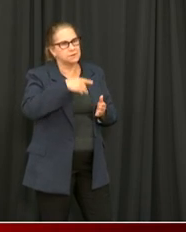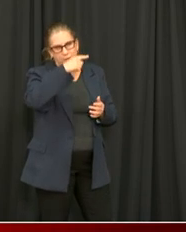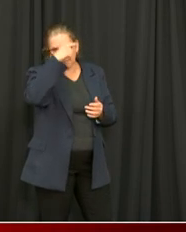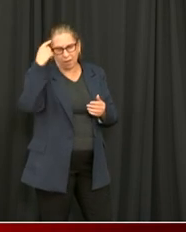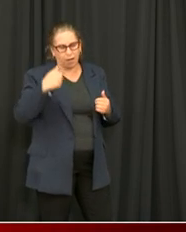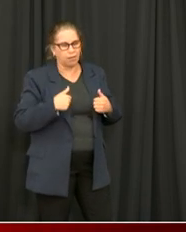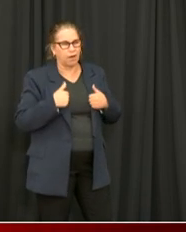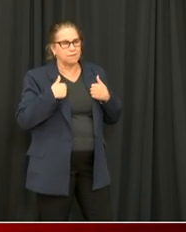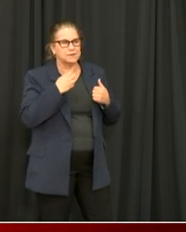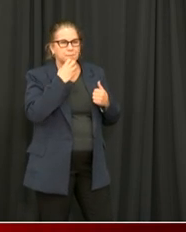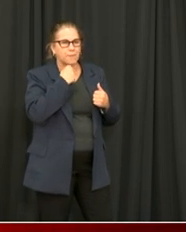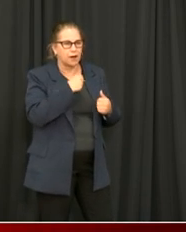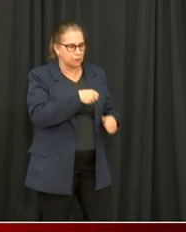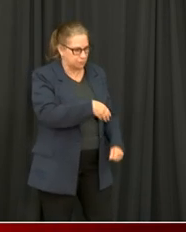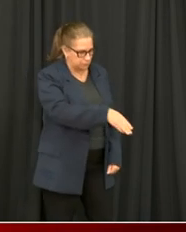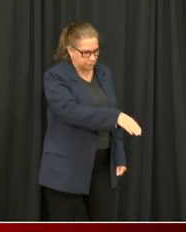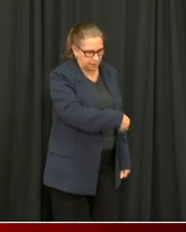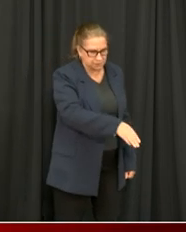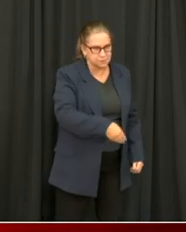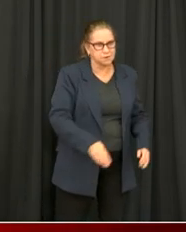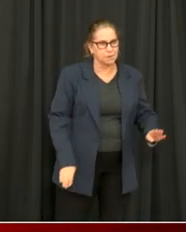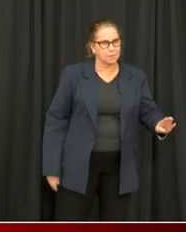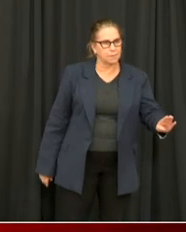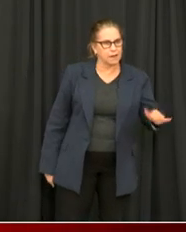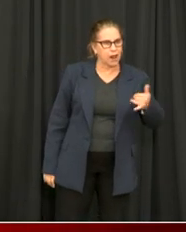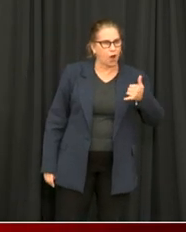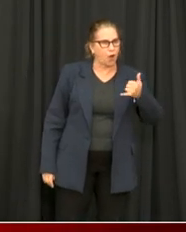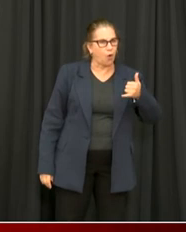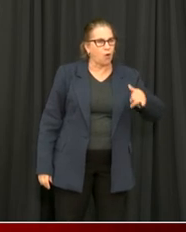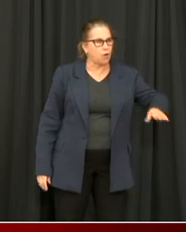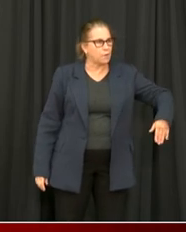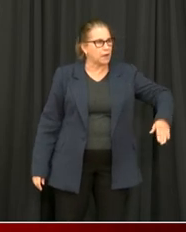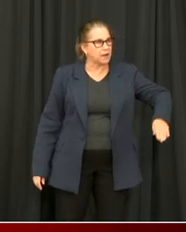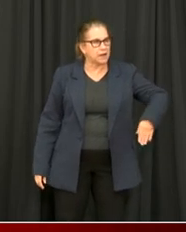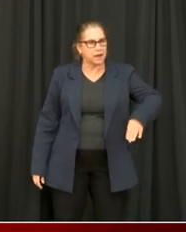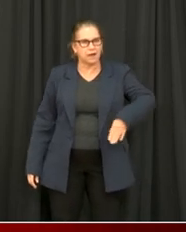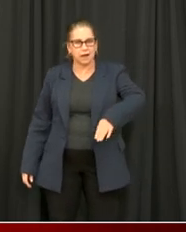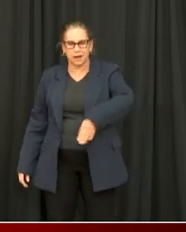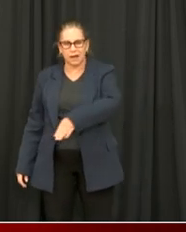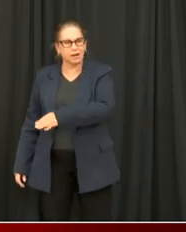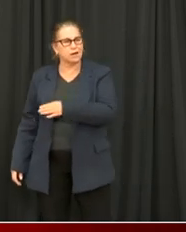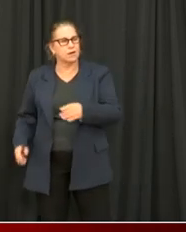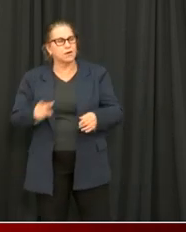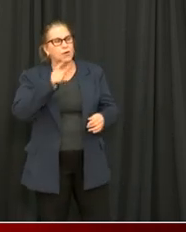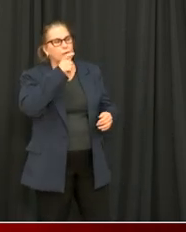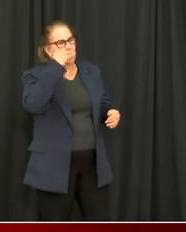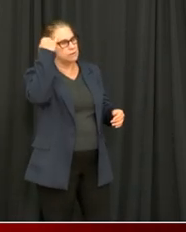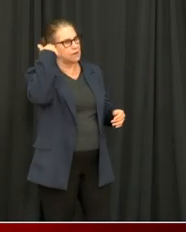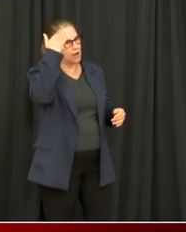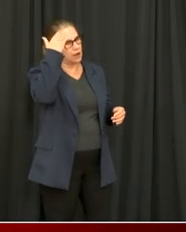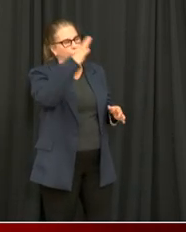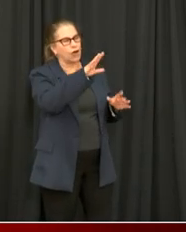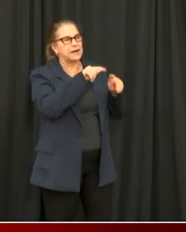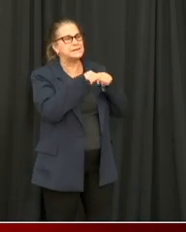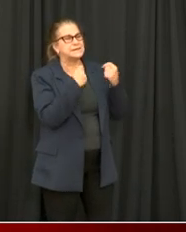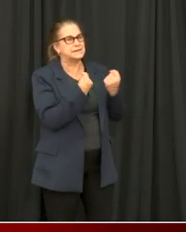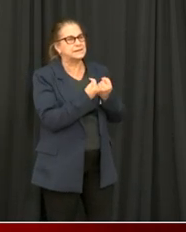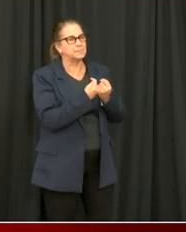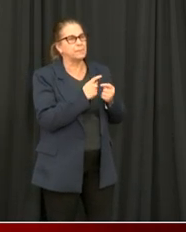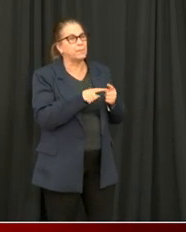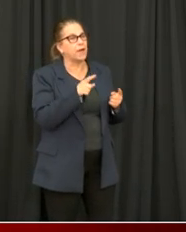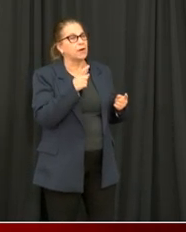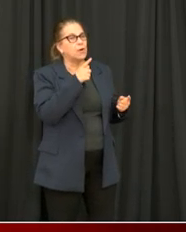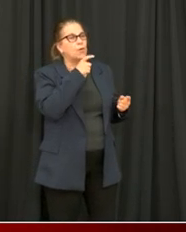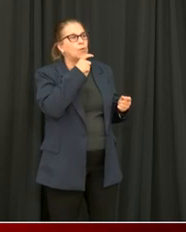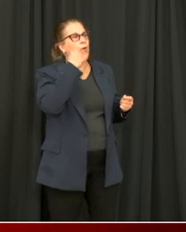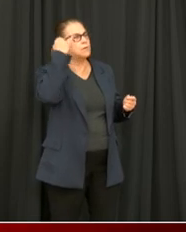on the road? I know you talked about your team and having great people at the table, but it seems like somebody must have come up with that idea.